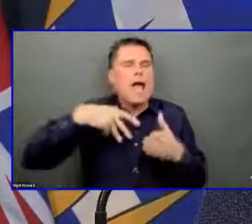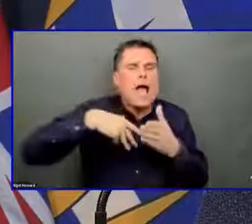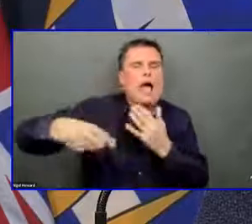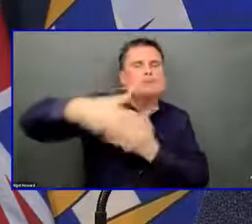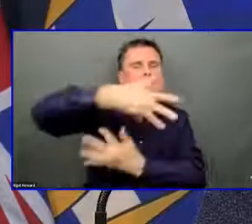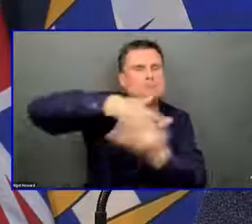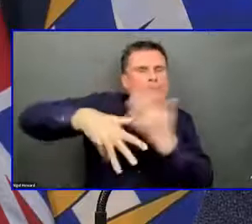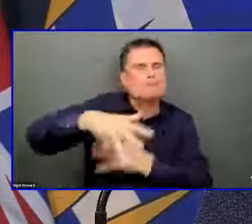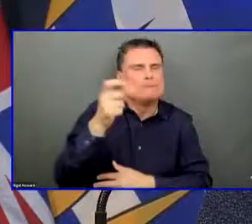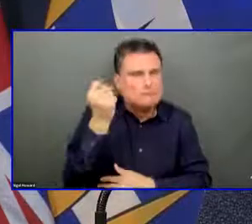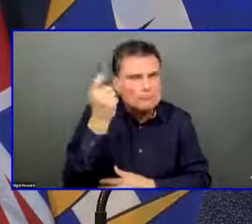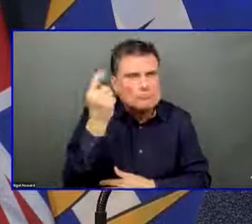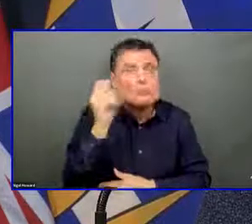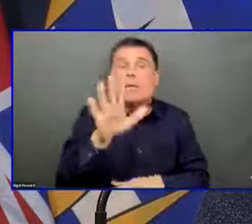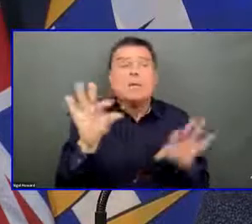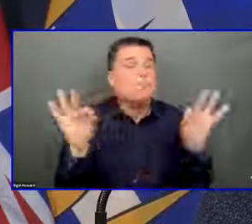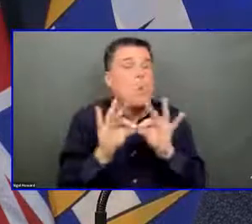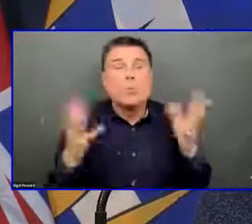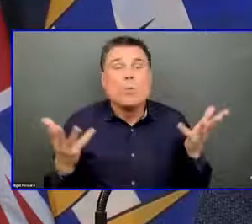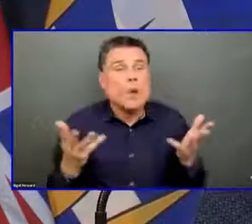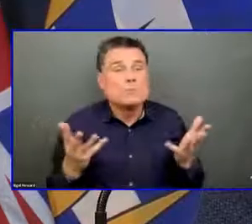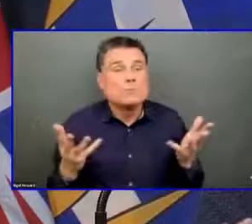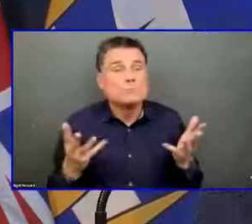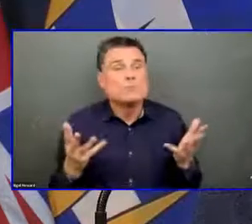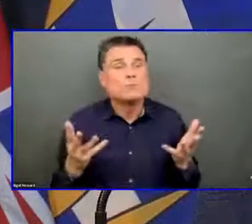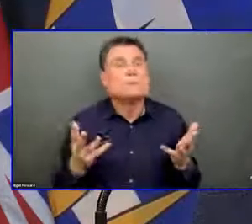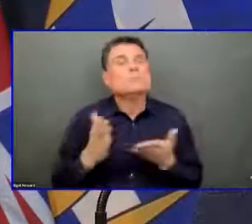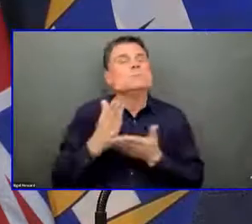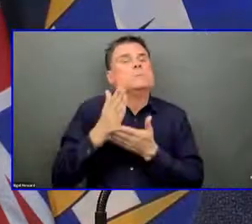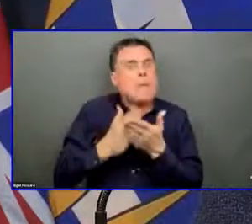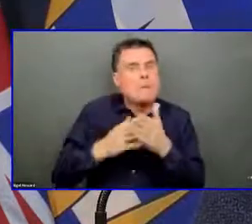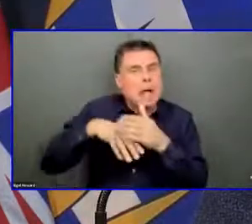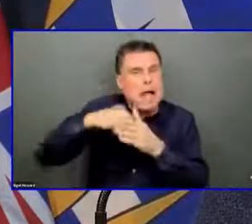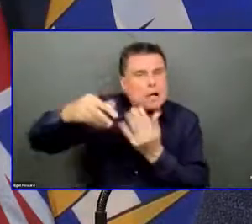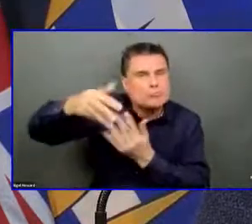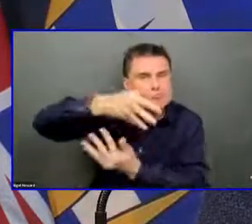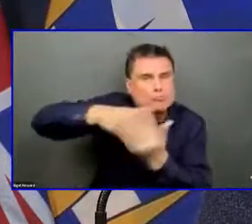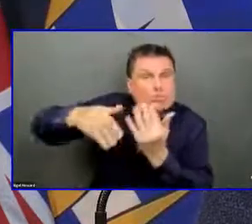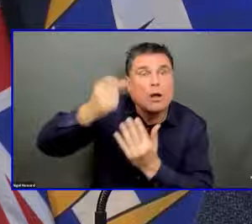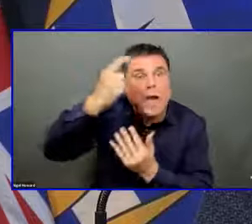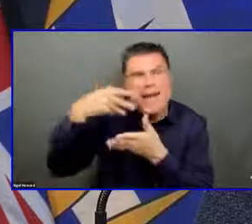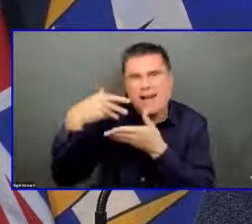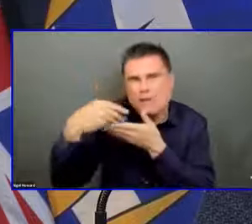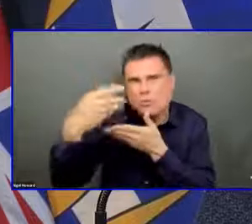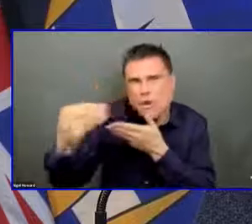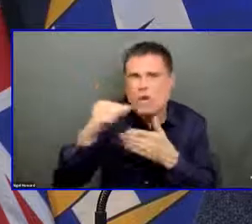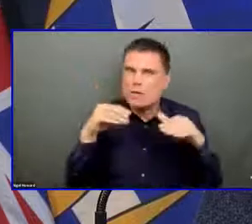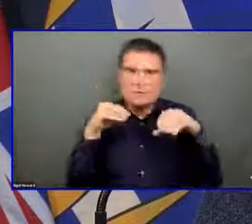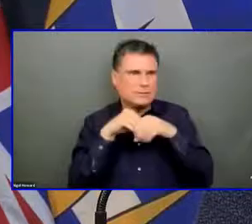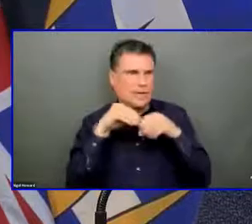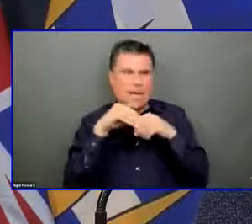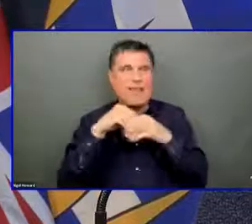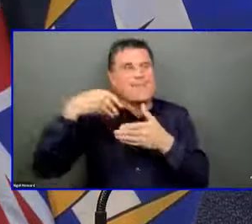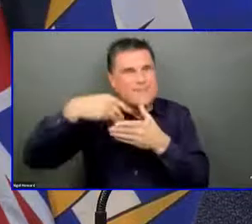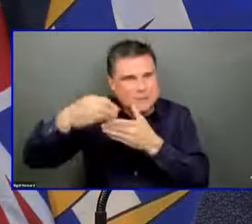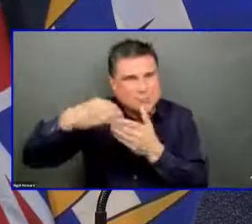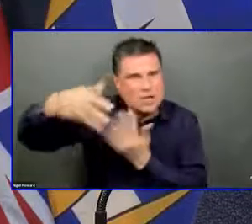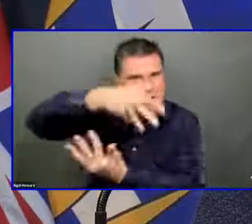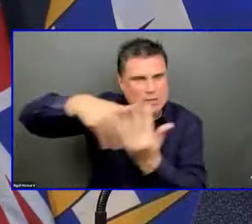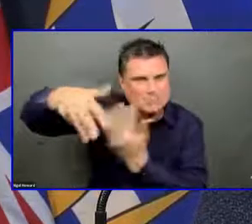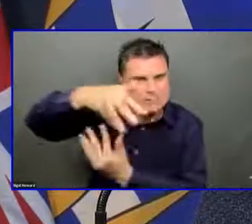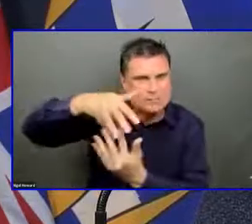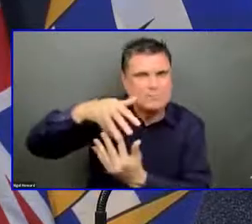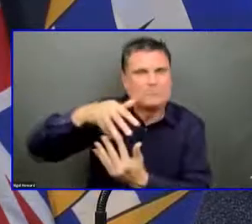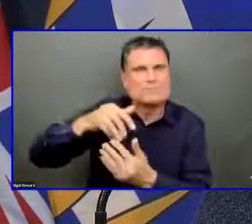for some of those connections. As a result, and looking at where we are, The Provincial Health Officer Order on Gatherings and